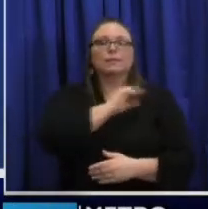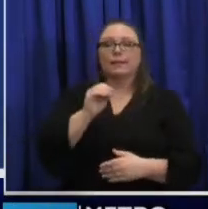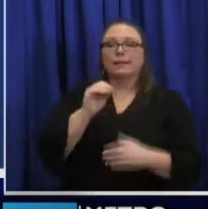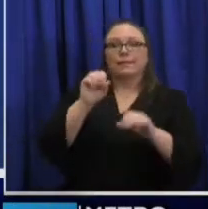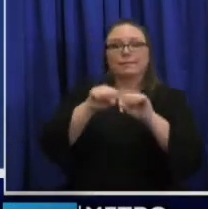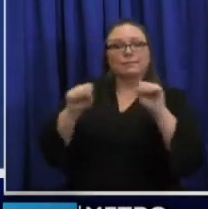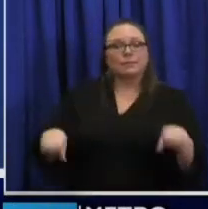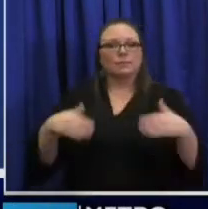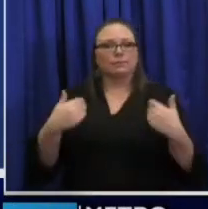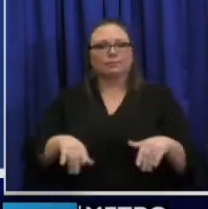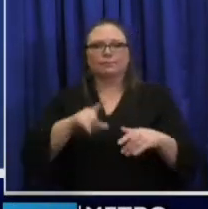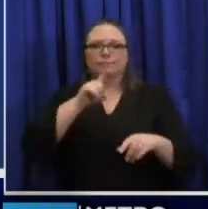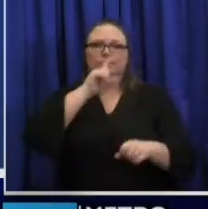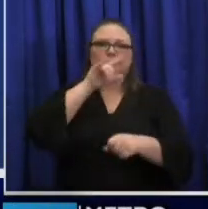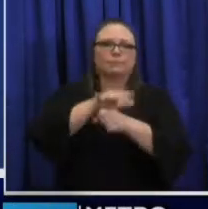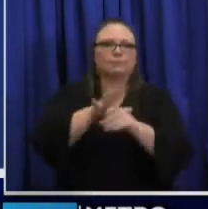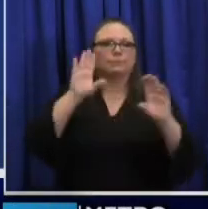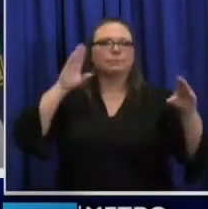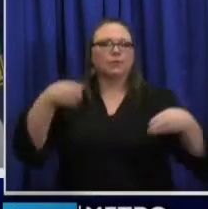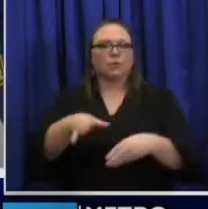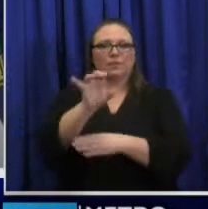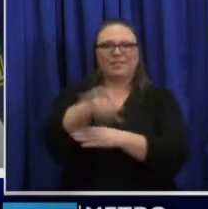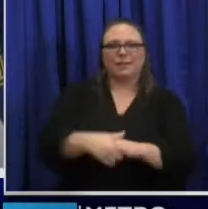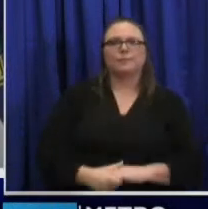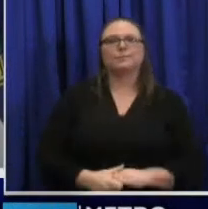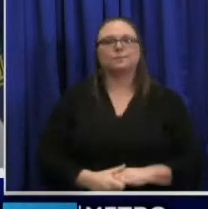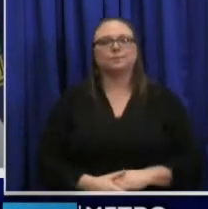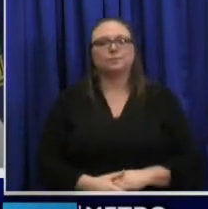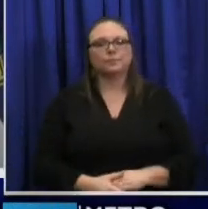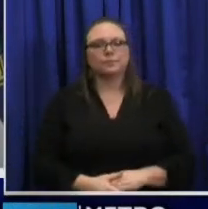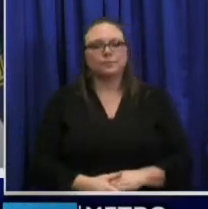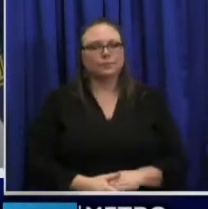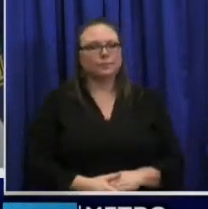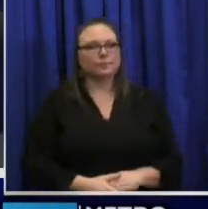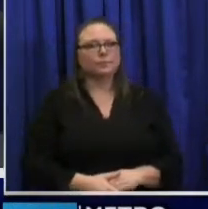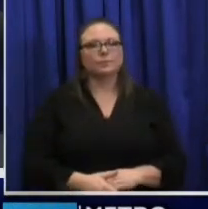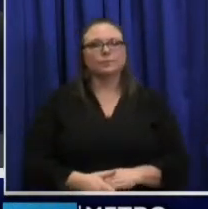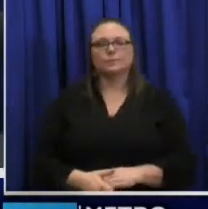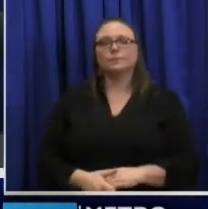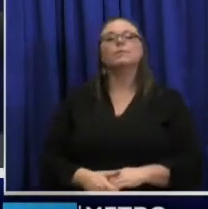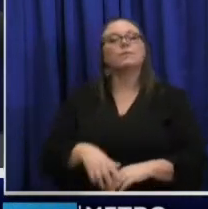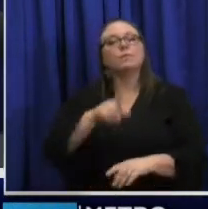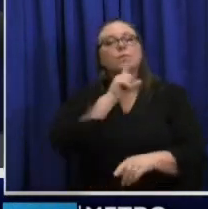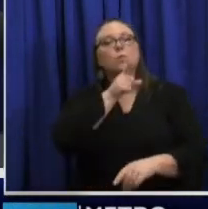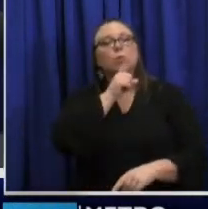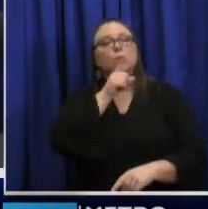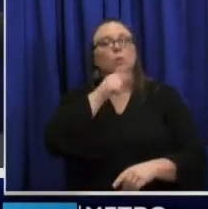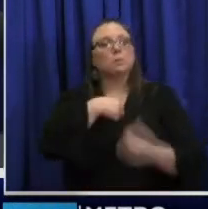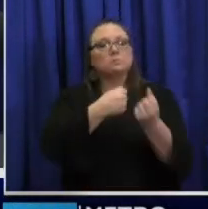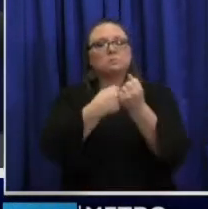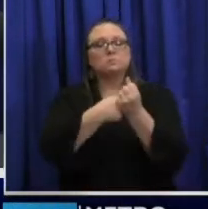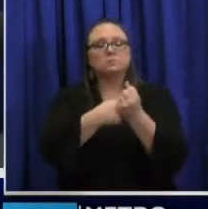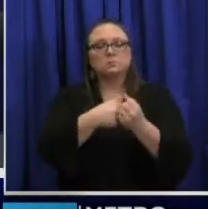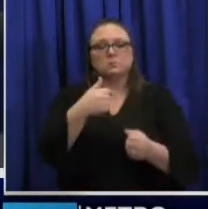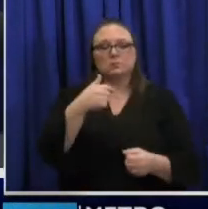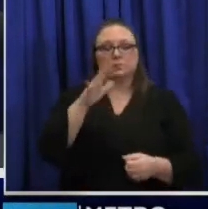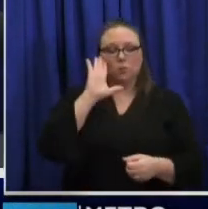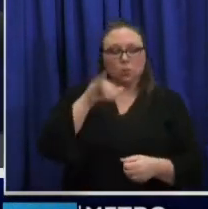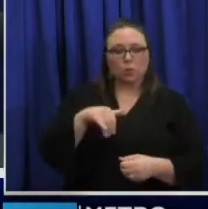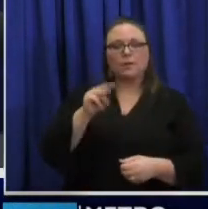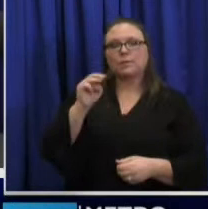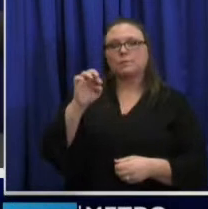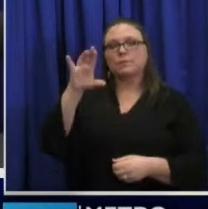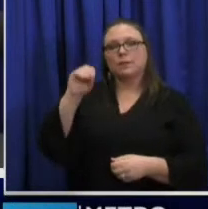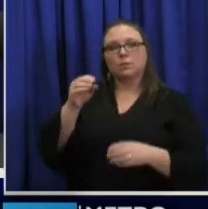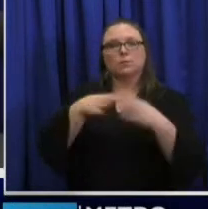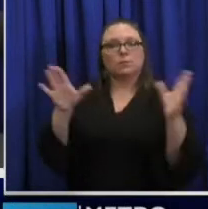is completely dedicated to. Yeah, and like I'll say is, I know that Metro